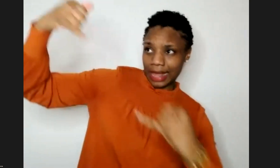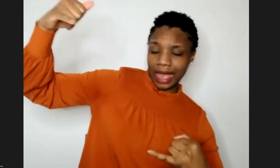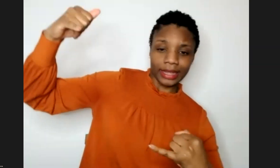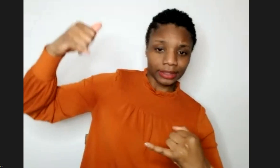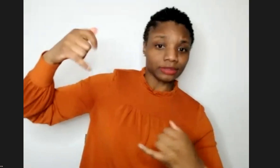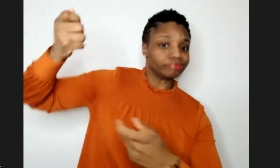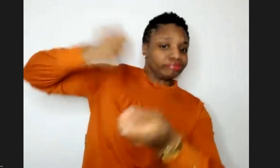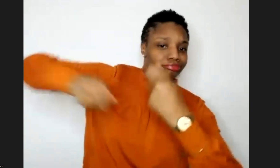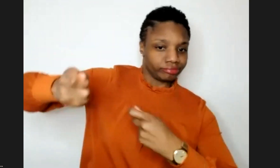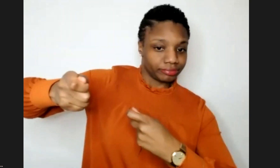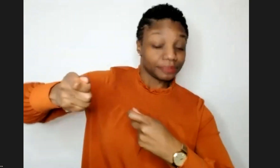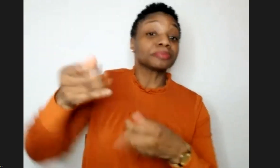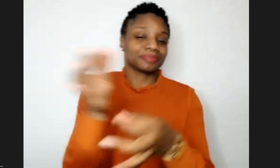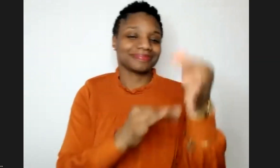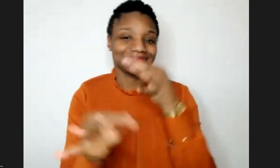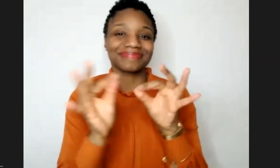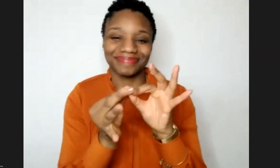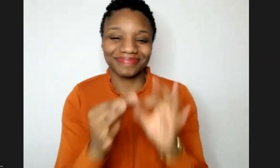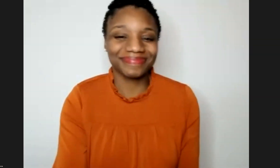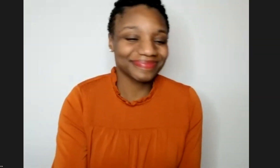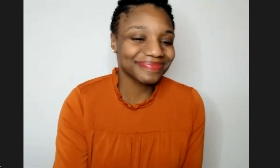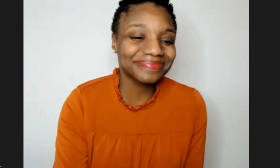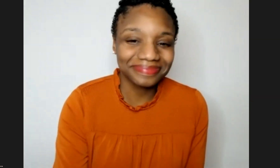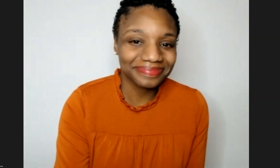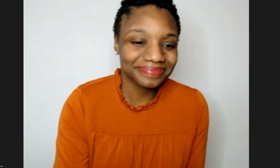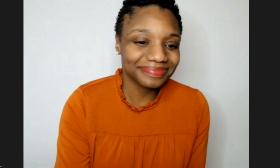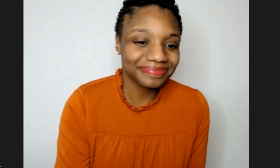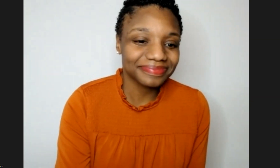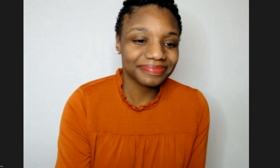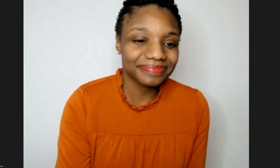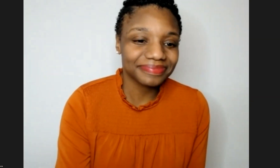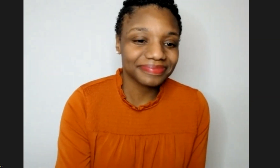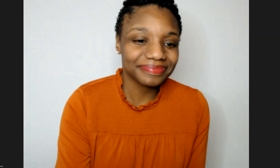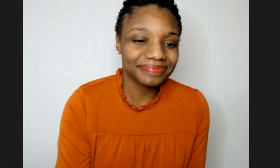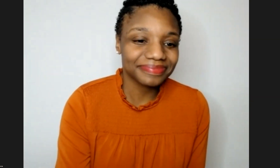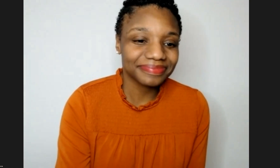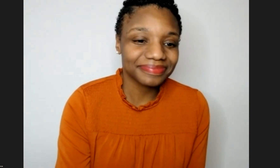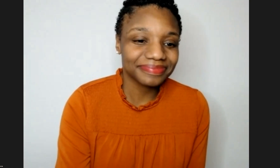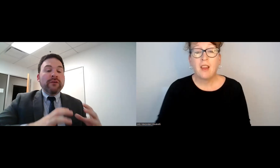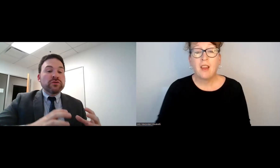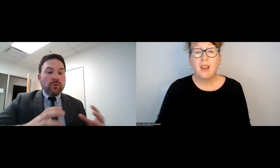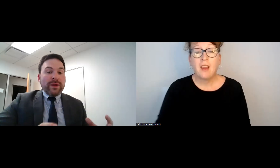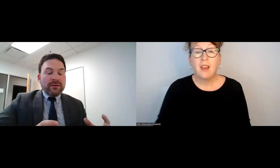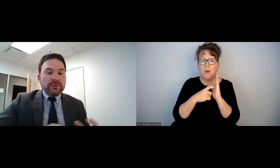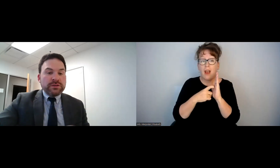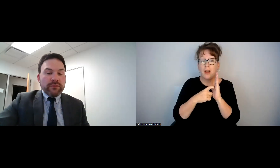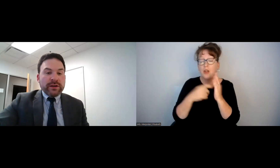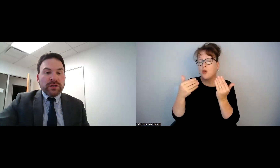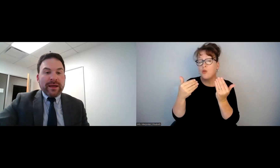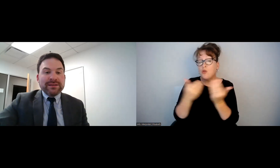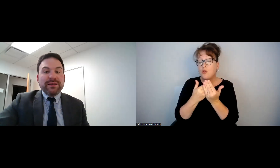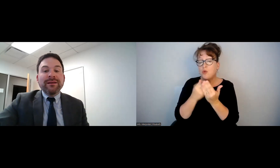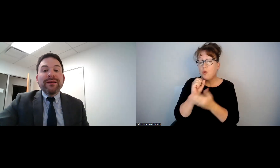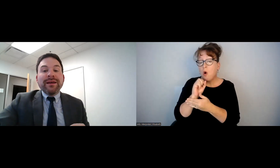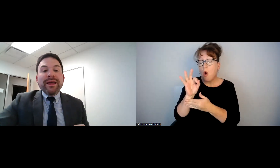of it. It also requires the construction of 3,200 megawatts of new offshore wind